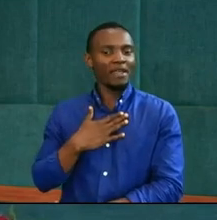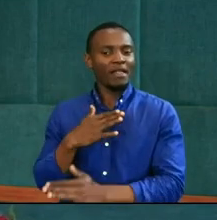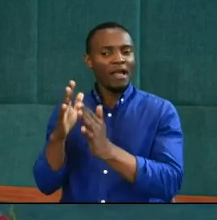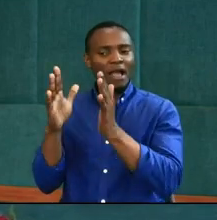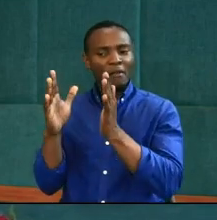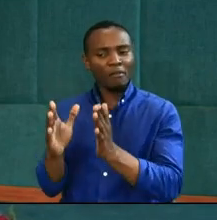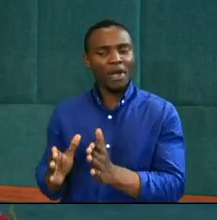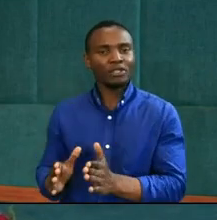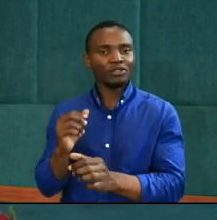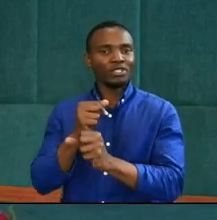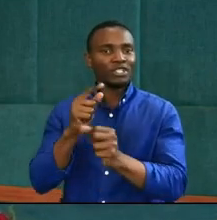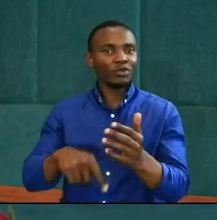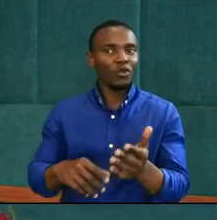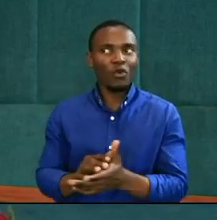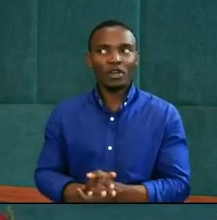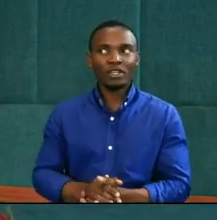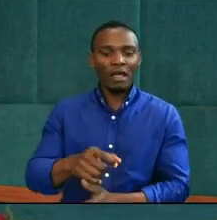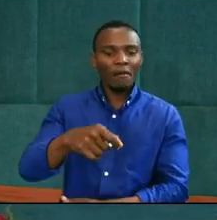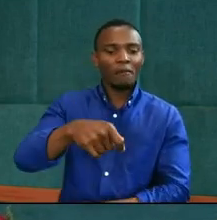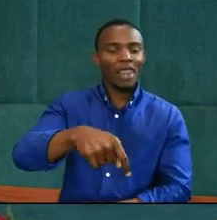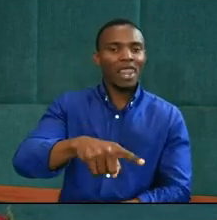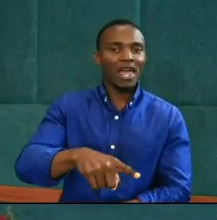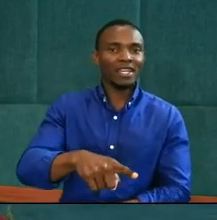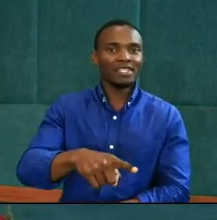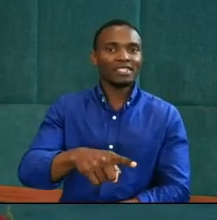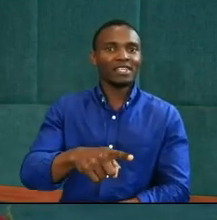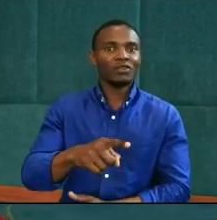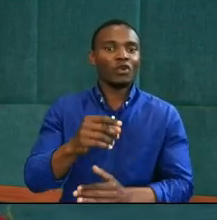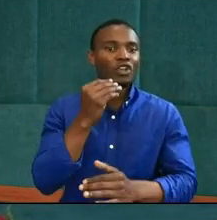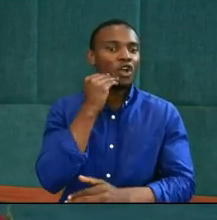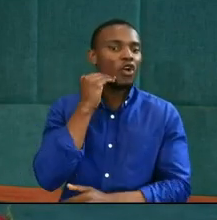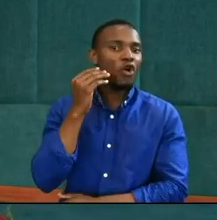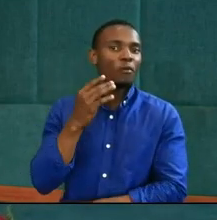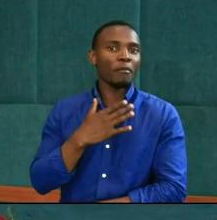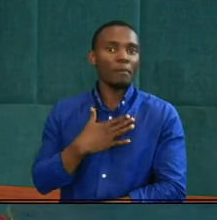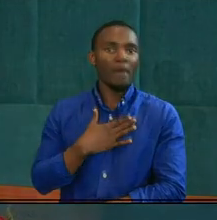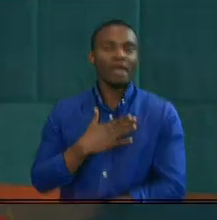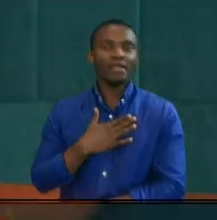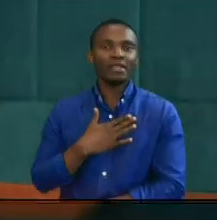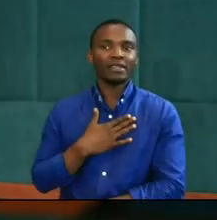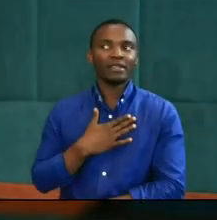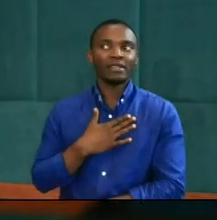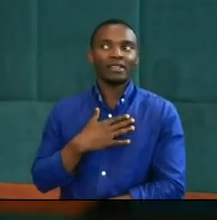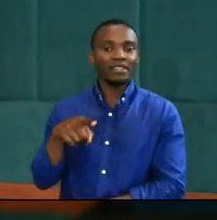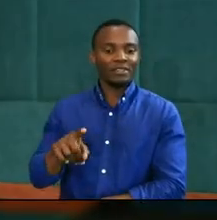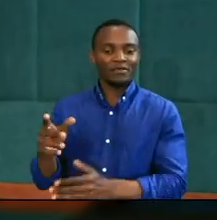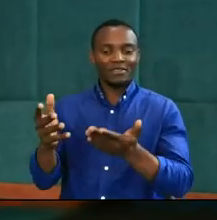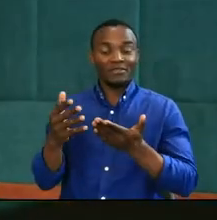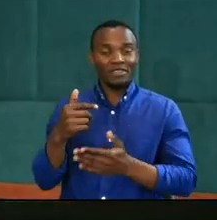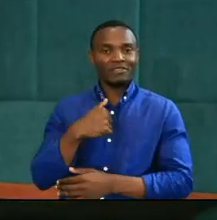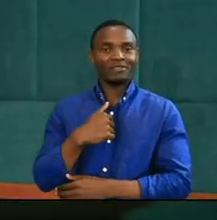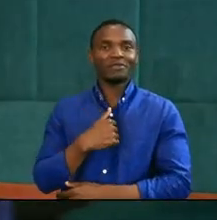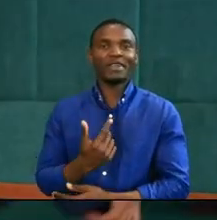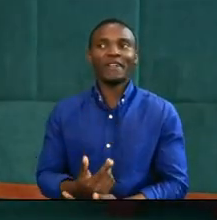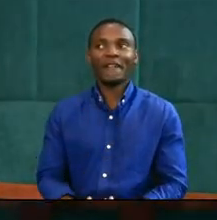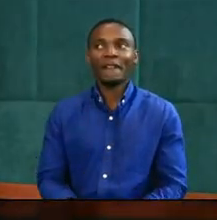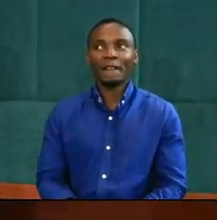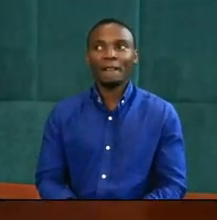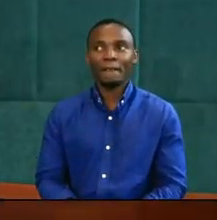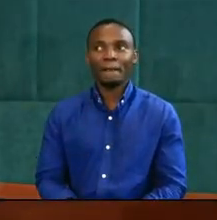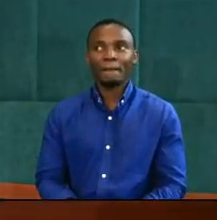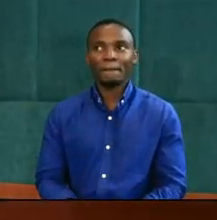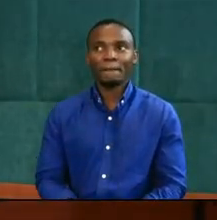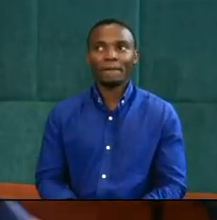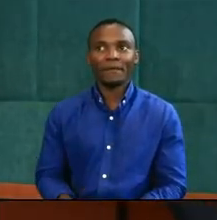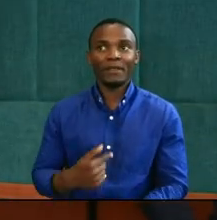Somebody had a fig tree in a pot, and they decided to bring it to the preacher. Amen. I